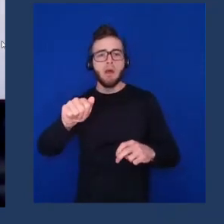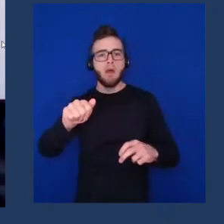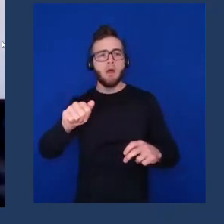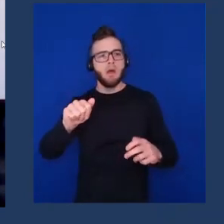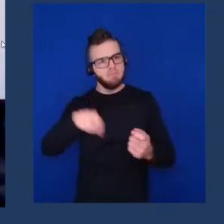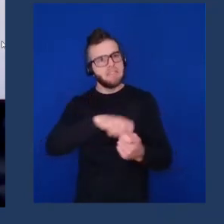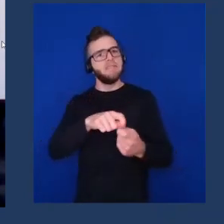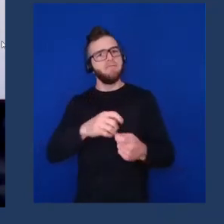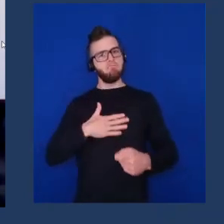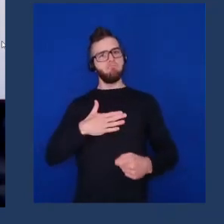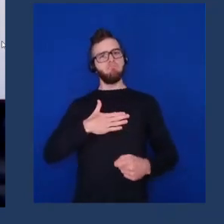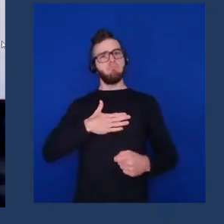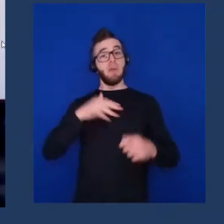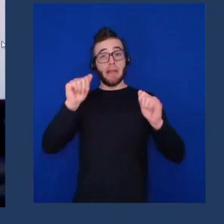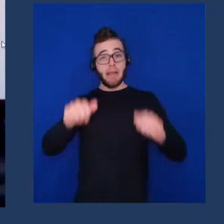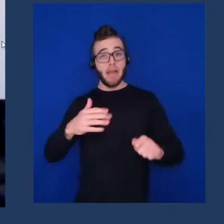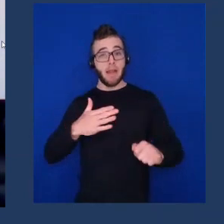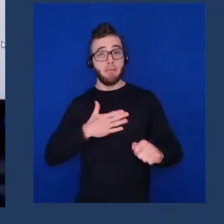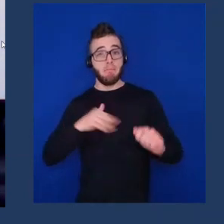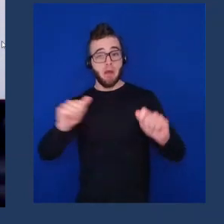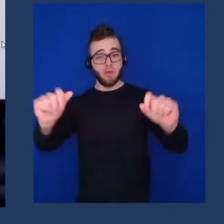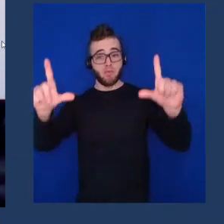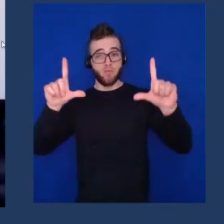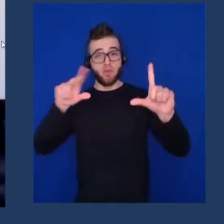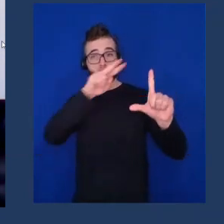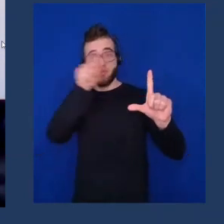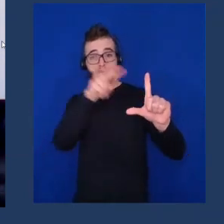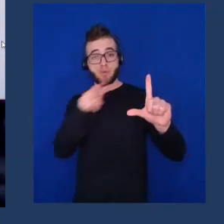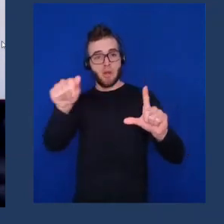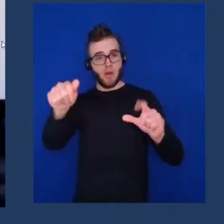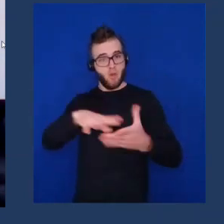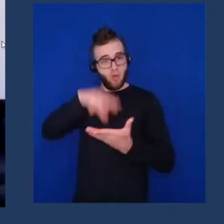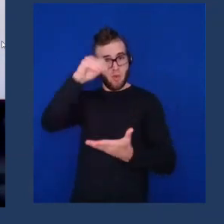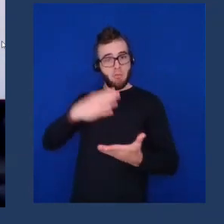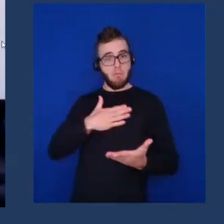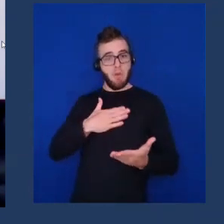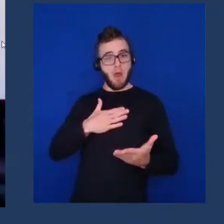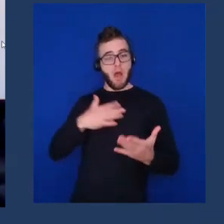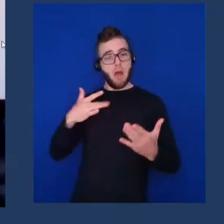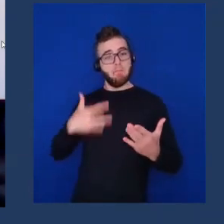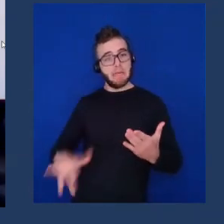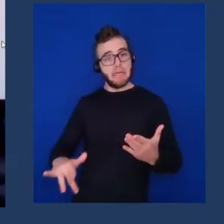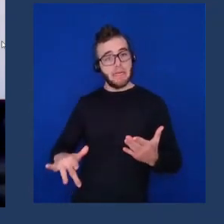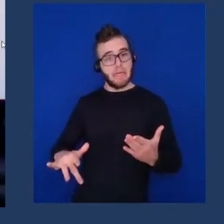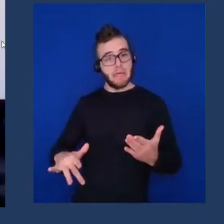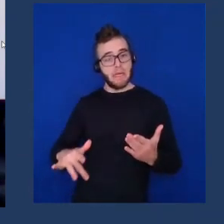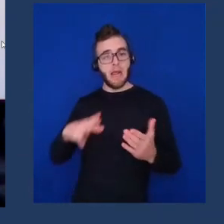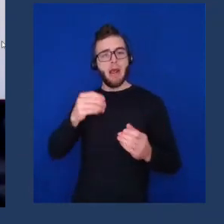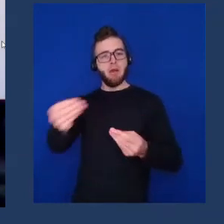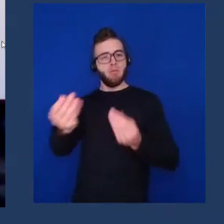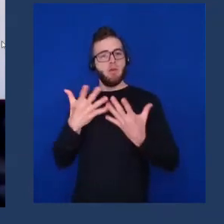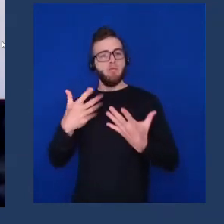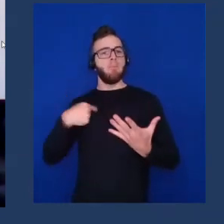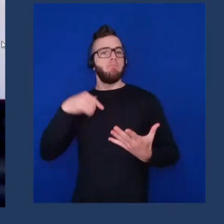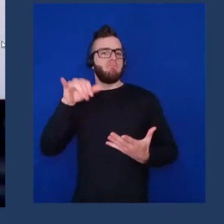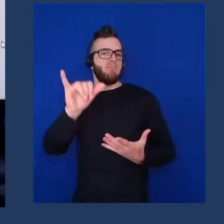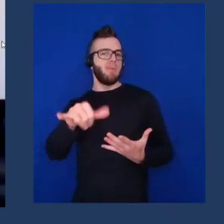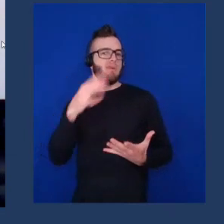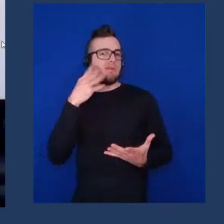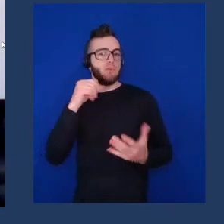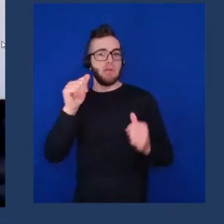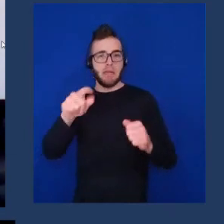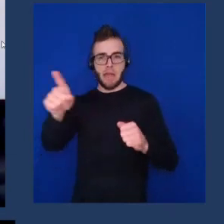how I like to do it, and then provide me that experience? Can it automatically tell me, using some feedback, what are the anomalies with the